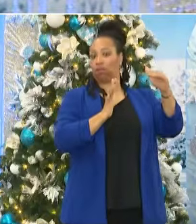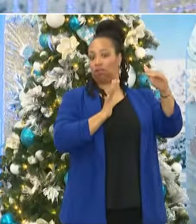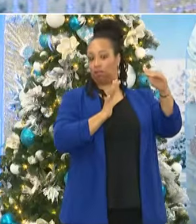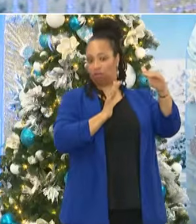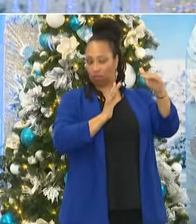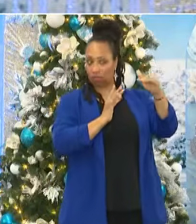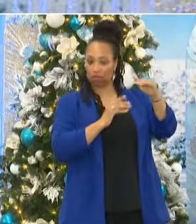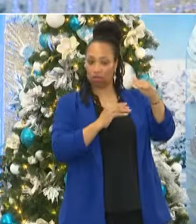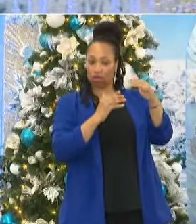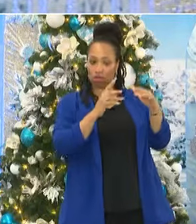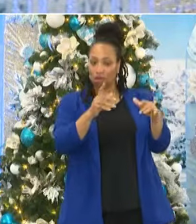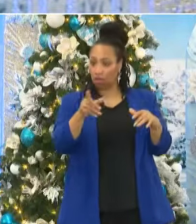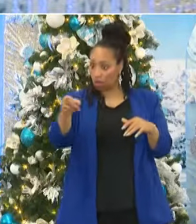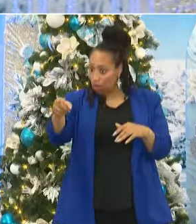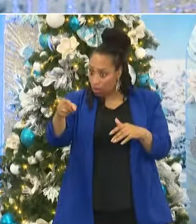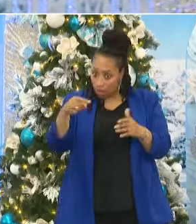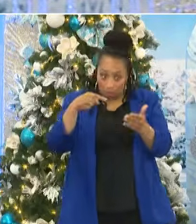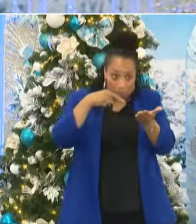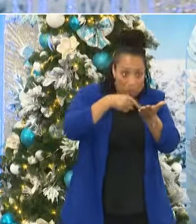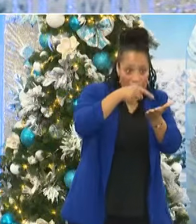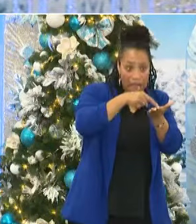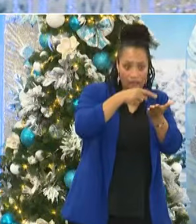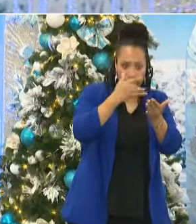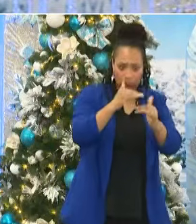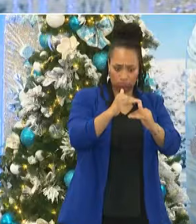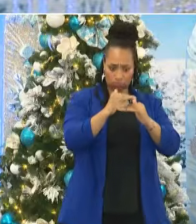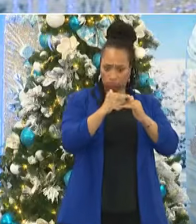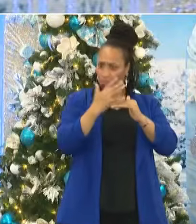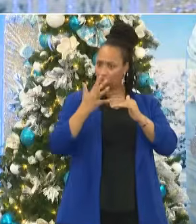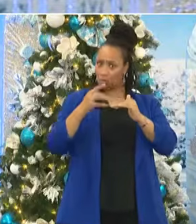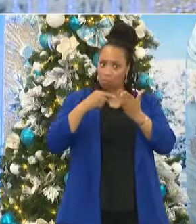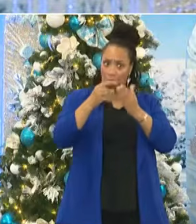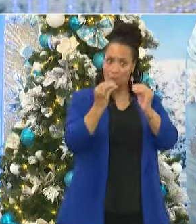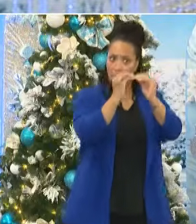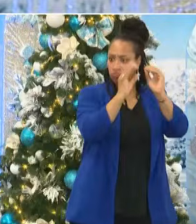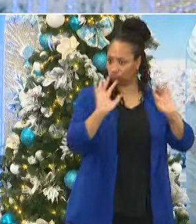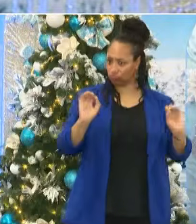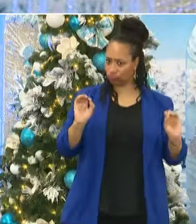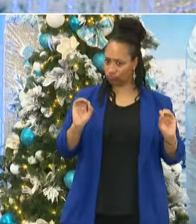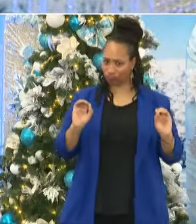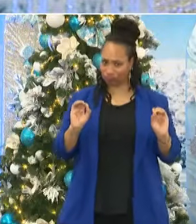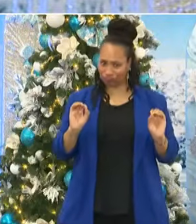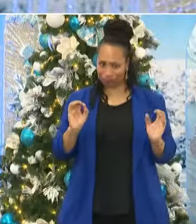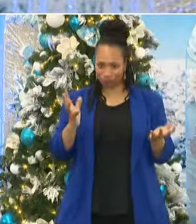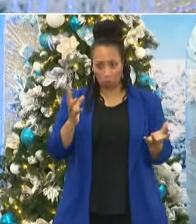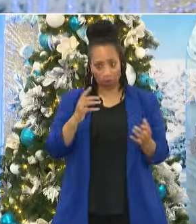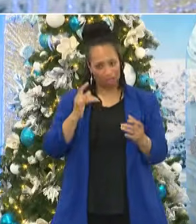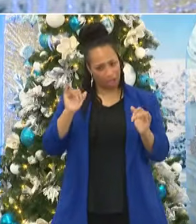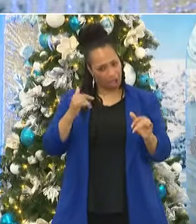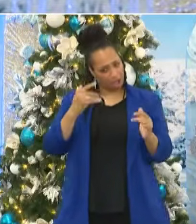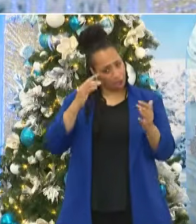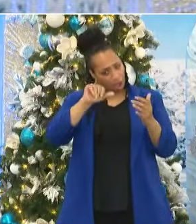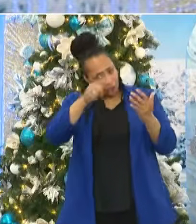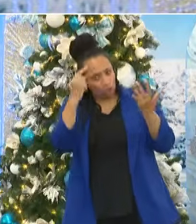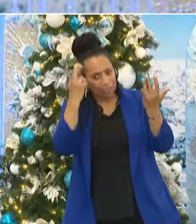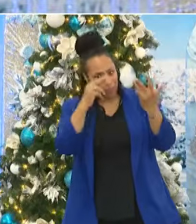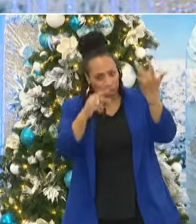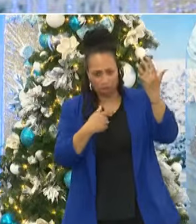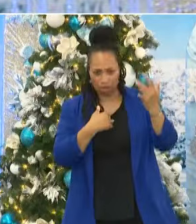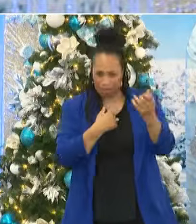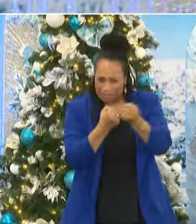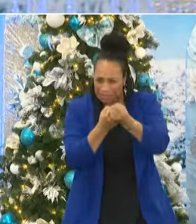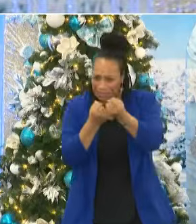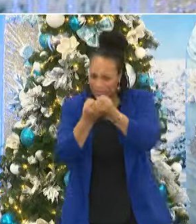it. That's why we continue to look for ways to make sure we're building more housing, so there's